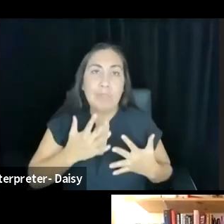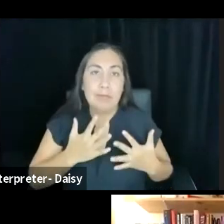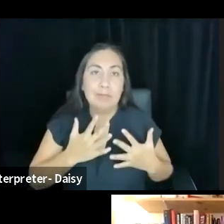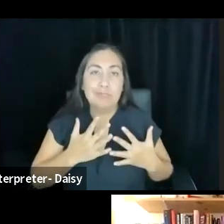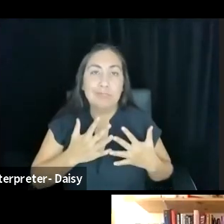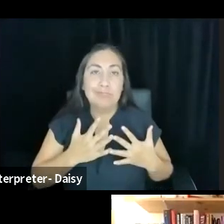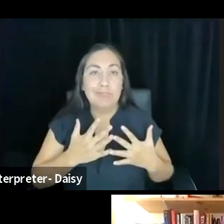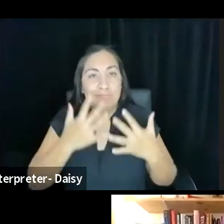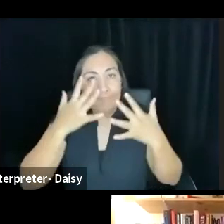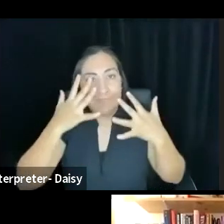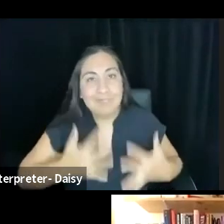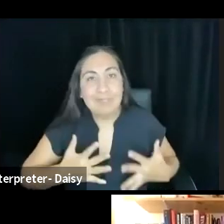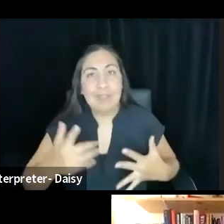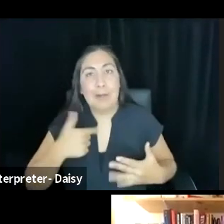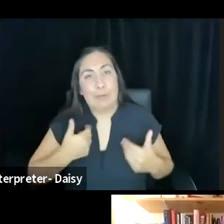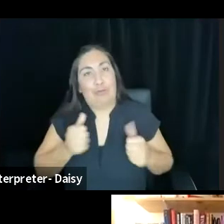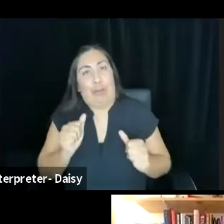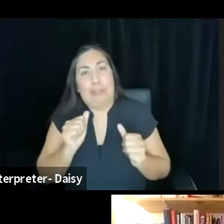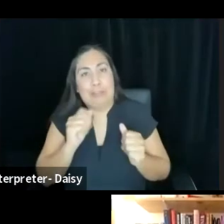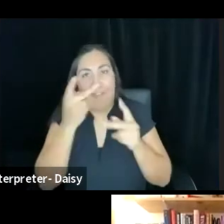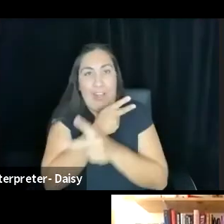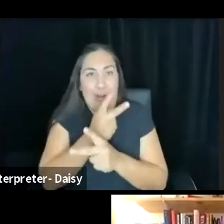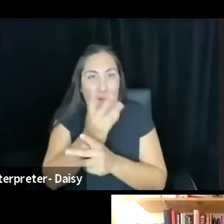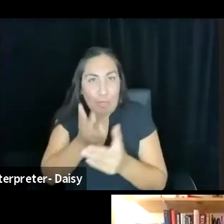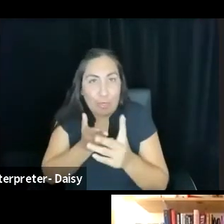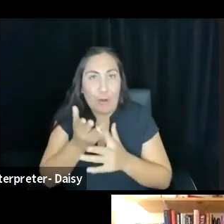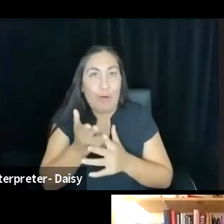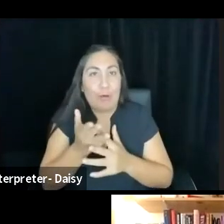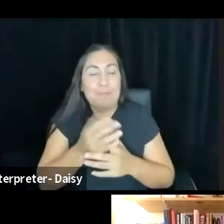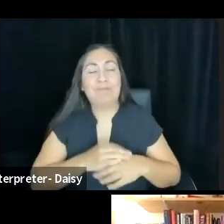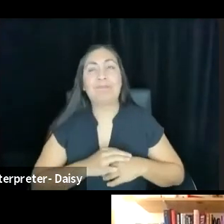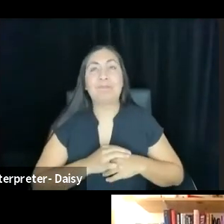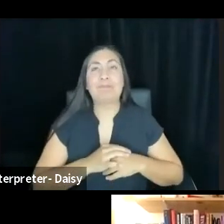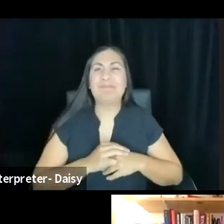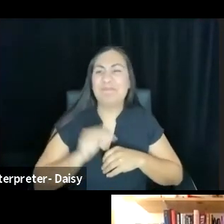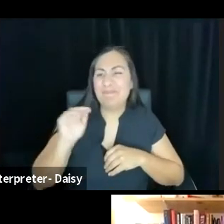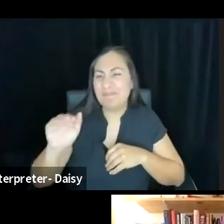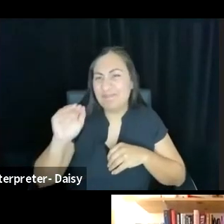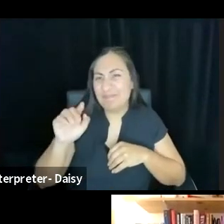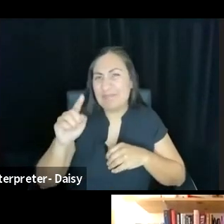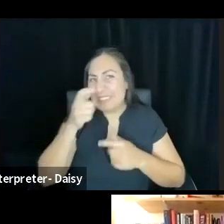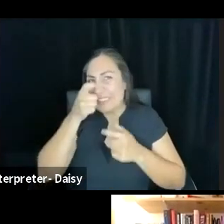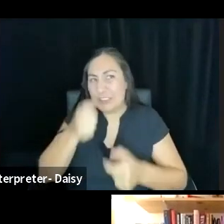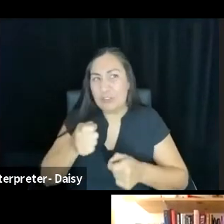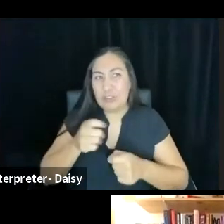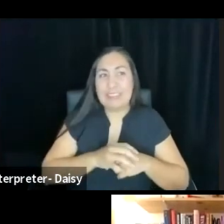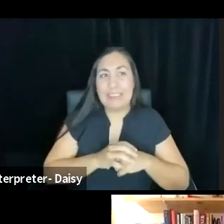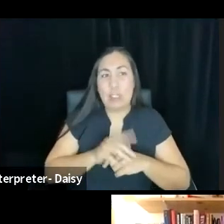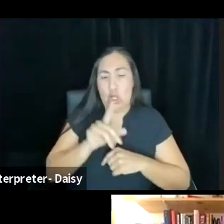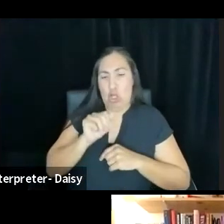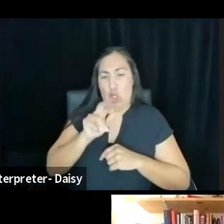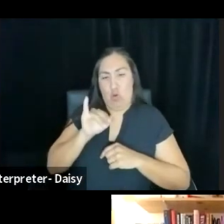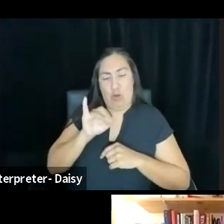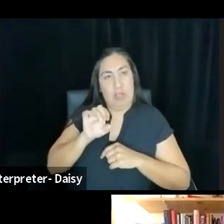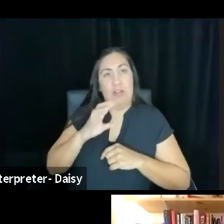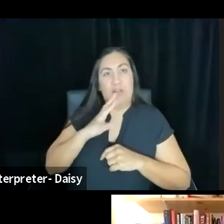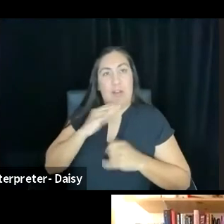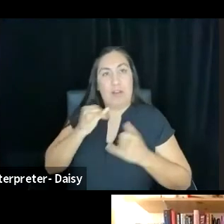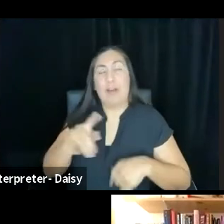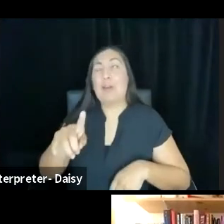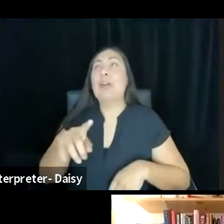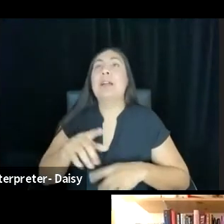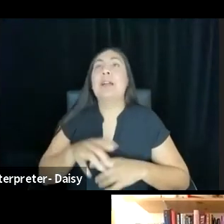through. You know, it's interesting, Jeffrey, is that Louise Hay says that grief resides